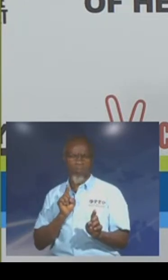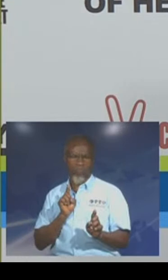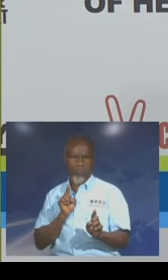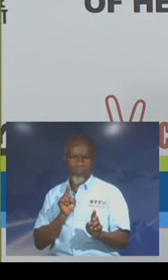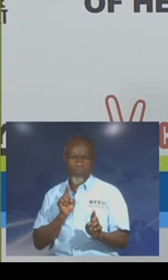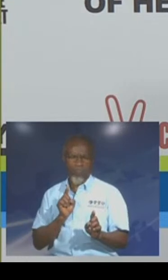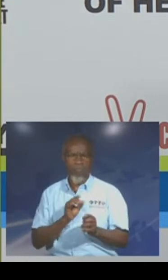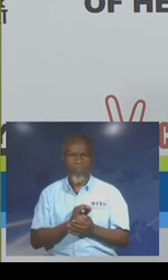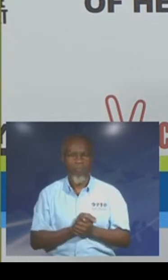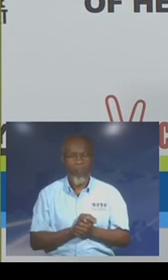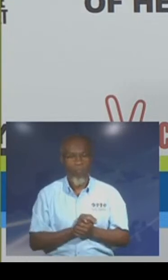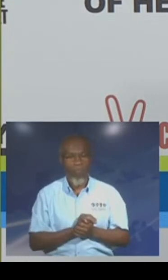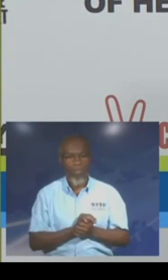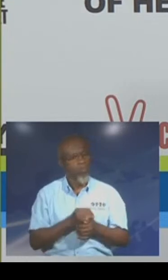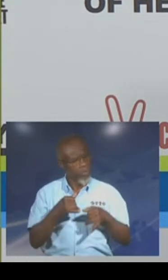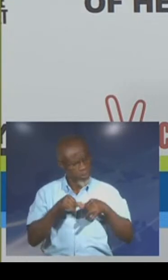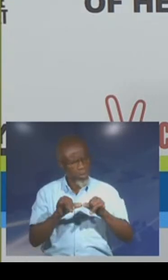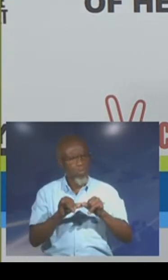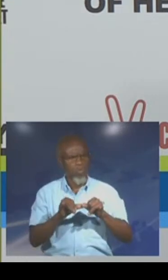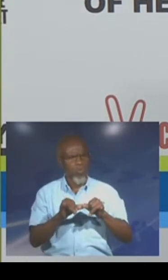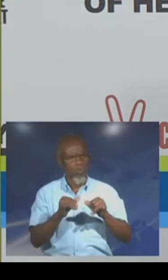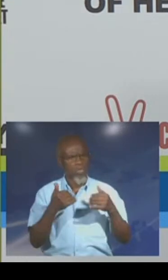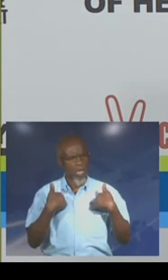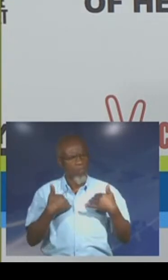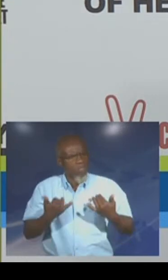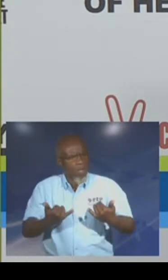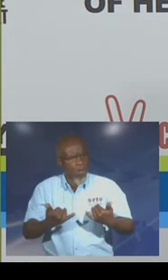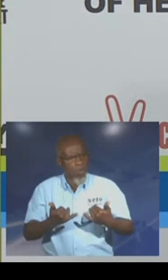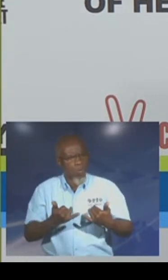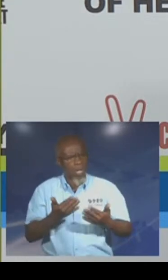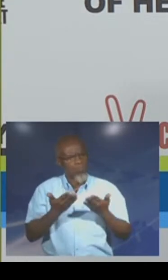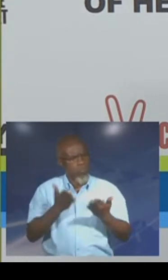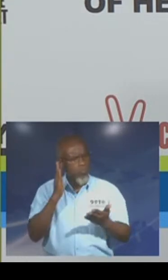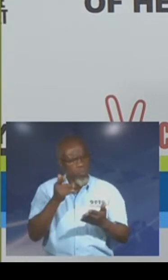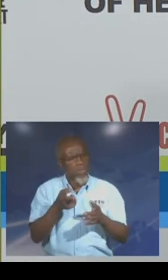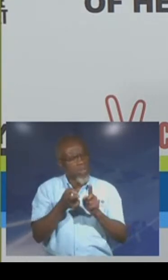maintain what we have in place for now, and we'll be reviewing it in the near future.